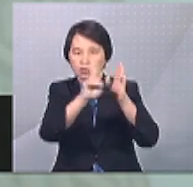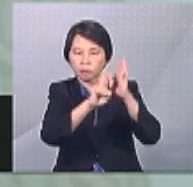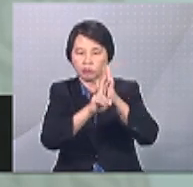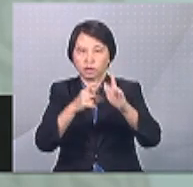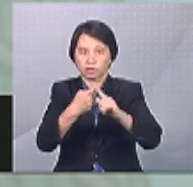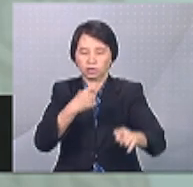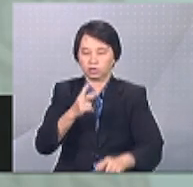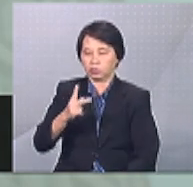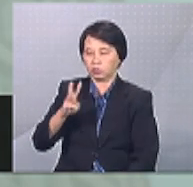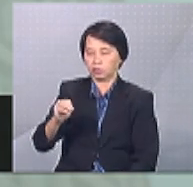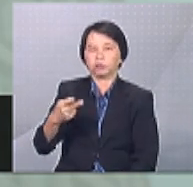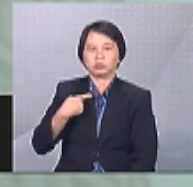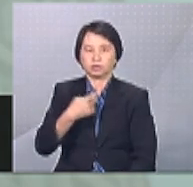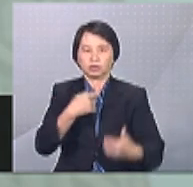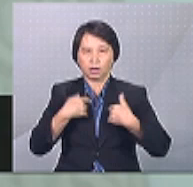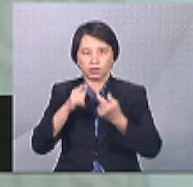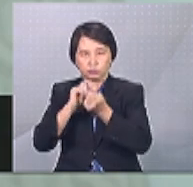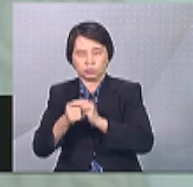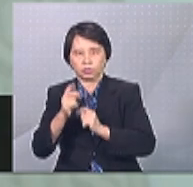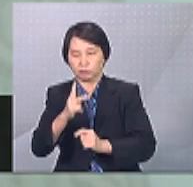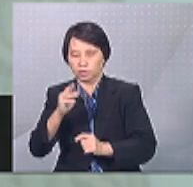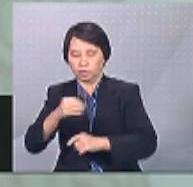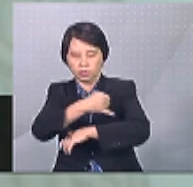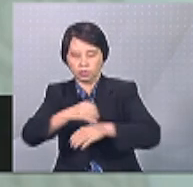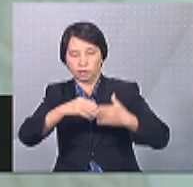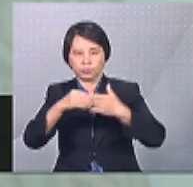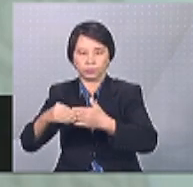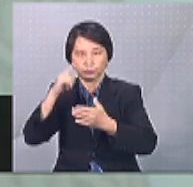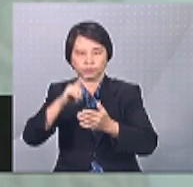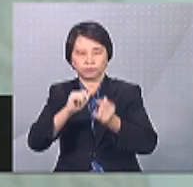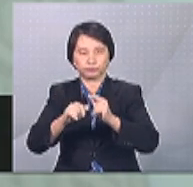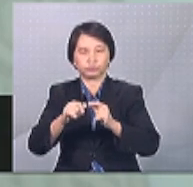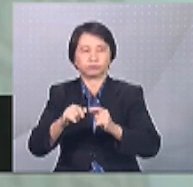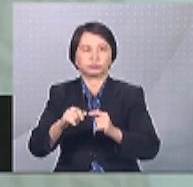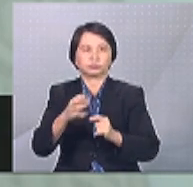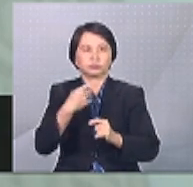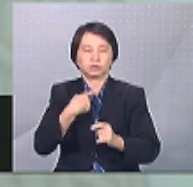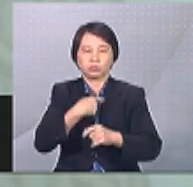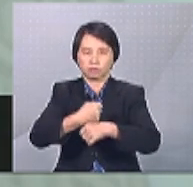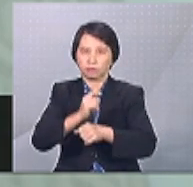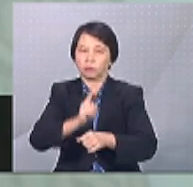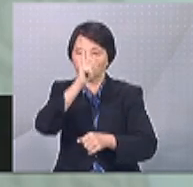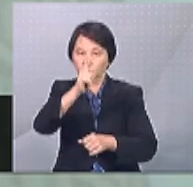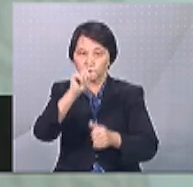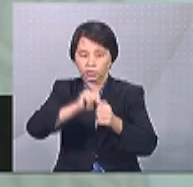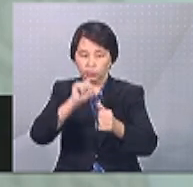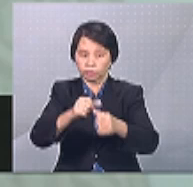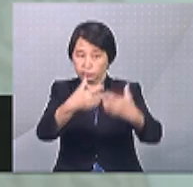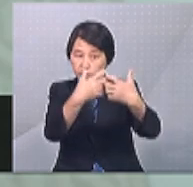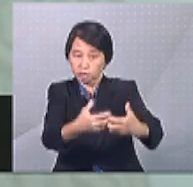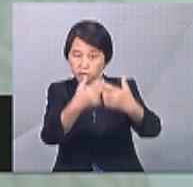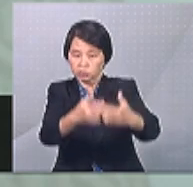of Health. And we have a stringent guideline to be adhered to. And we make sure that every industry,